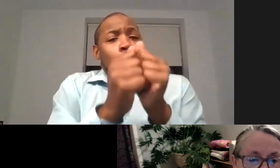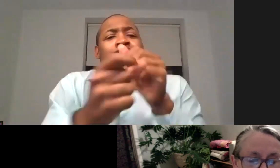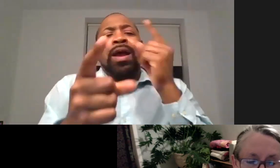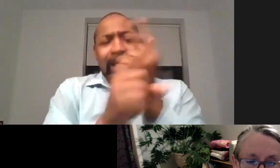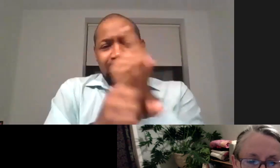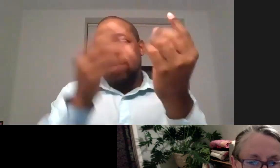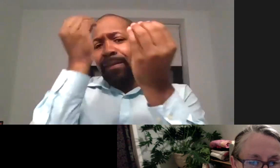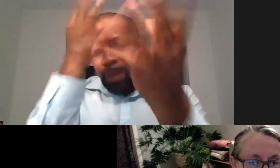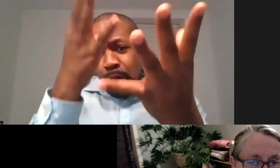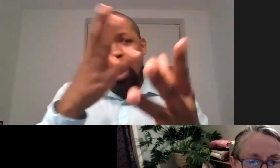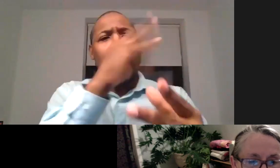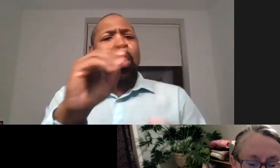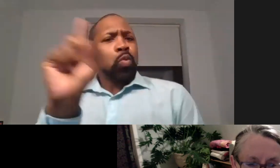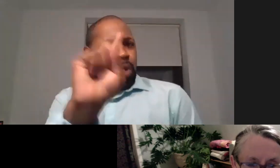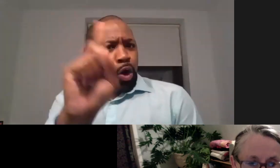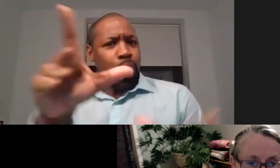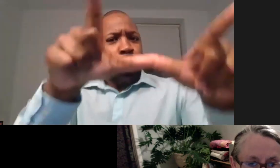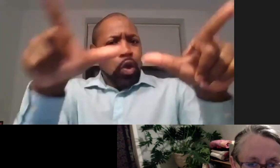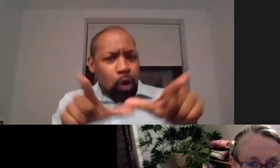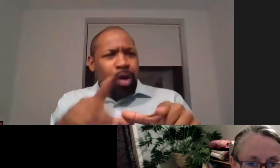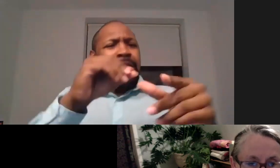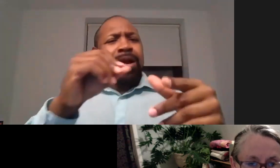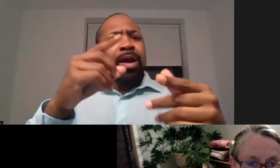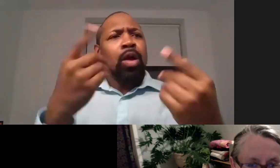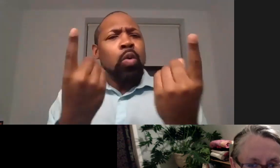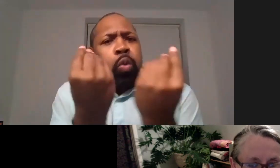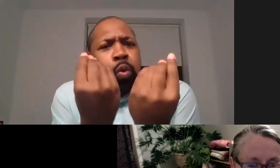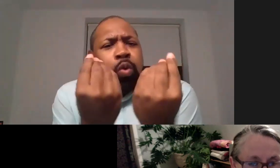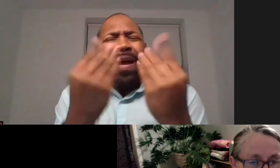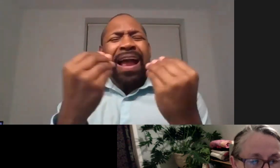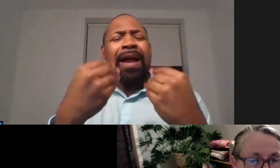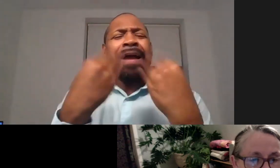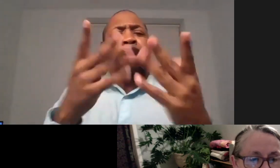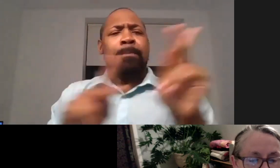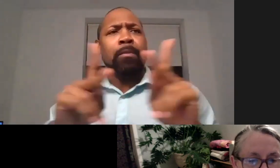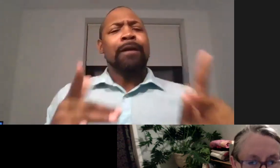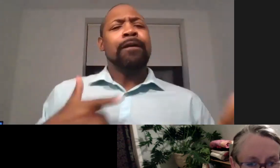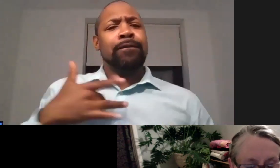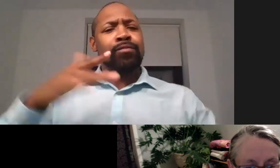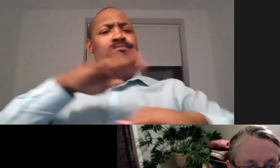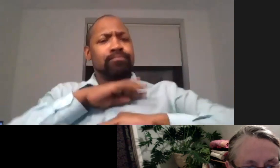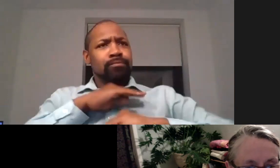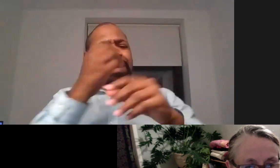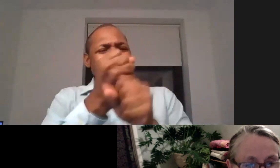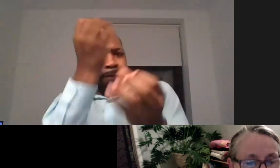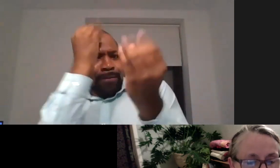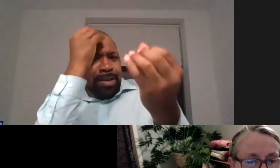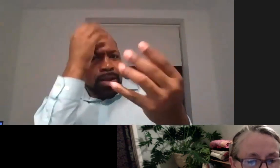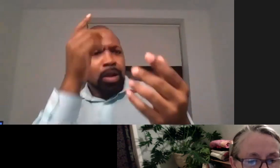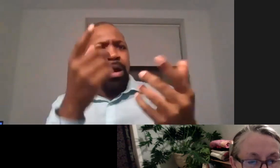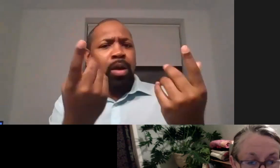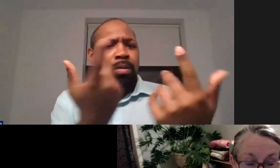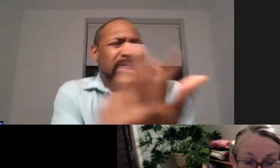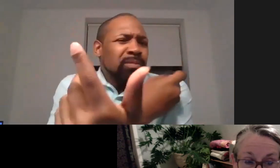we absolutely need to get vaccines to our critical frontline workers. We need to know where they can happen, and we